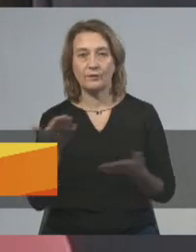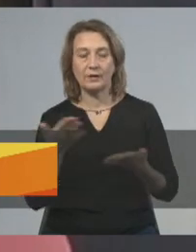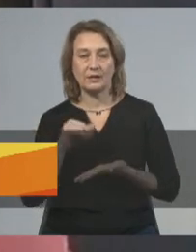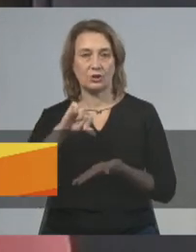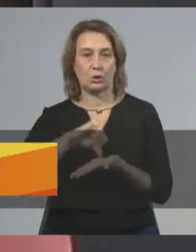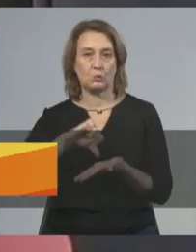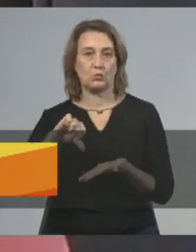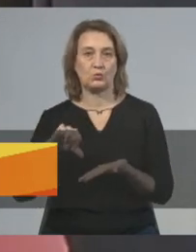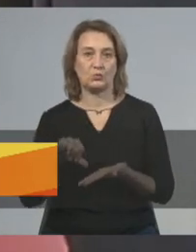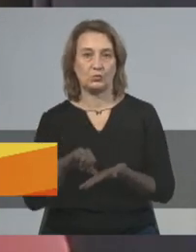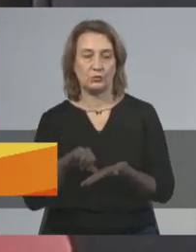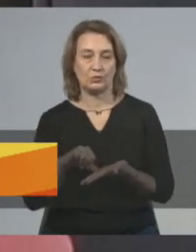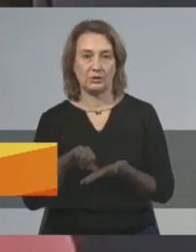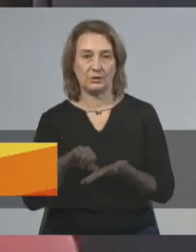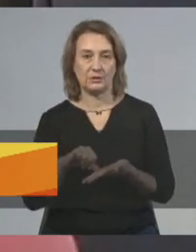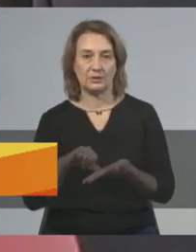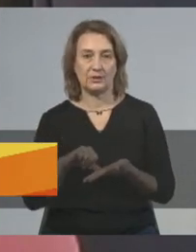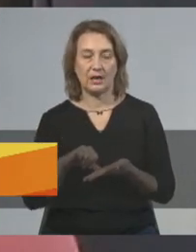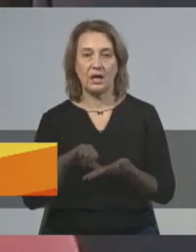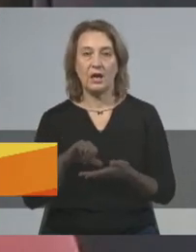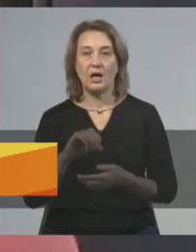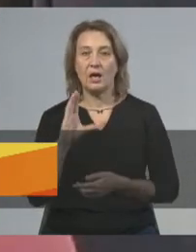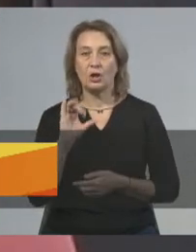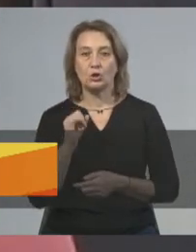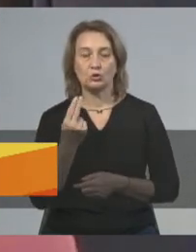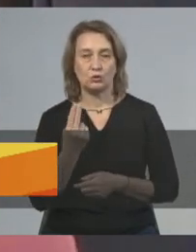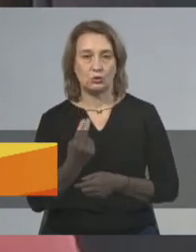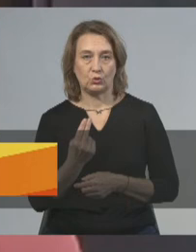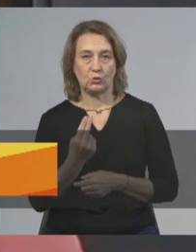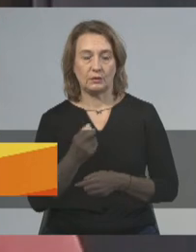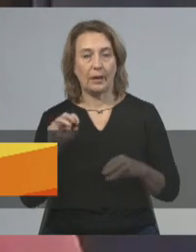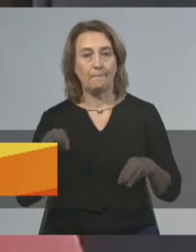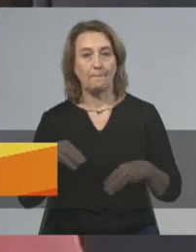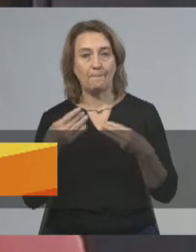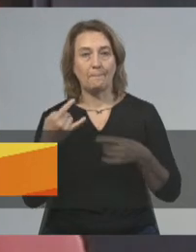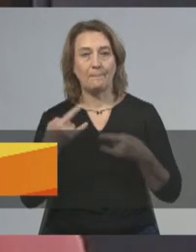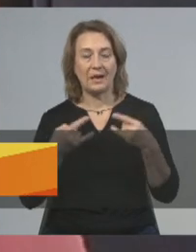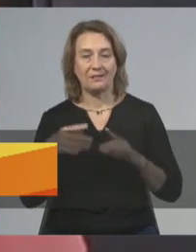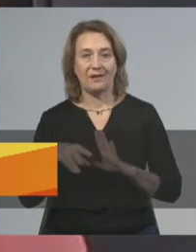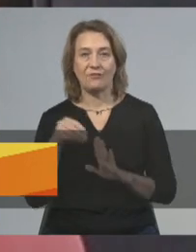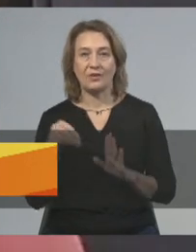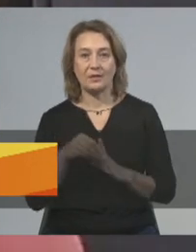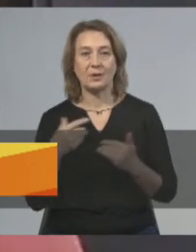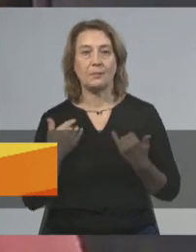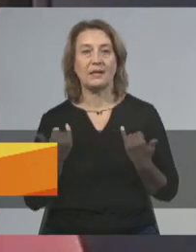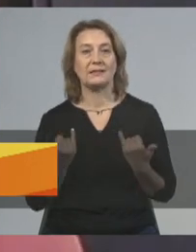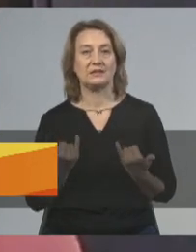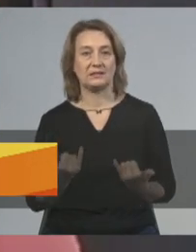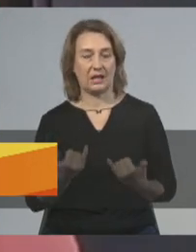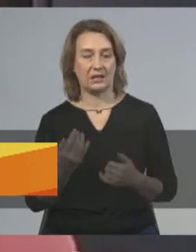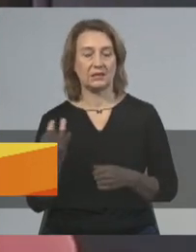than any other than any other news that we cover